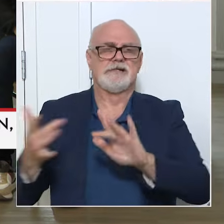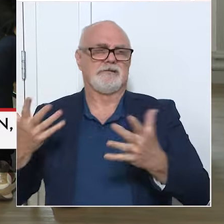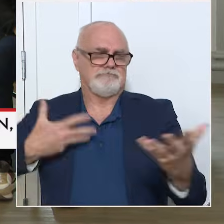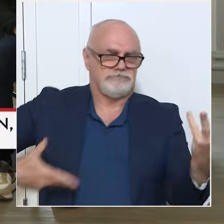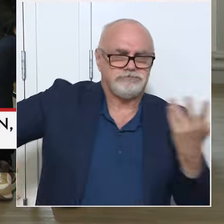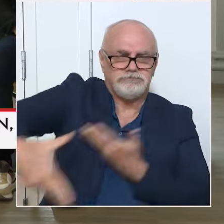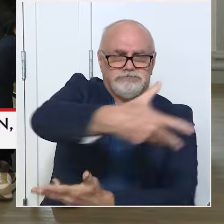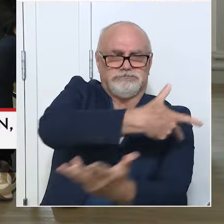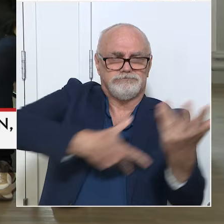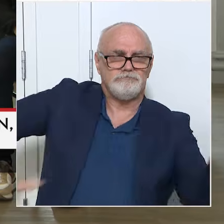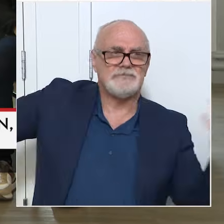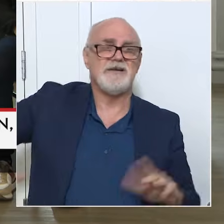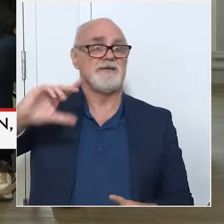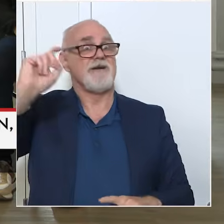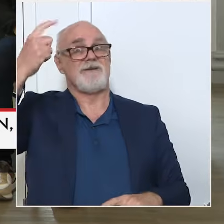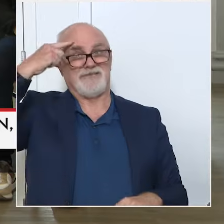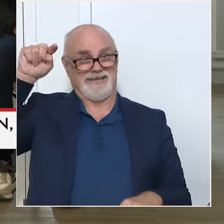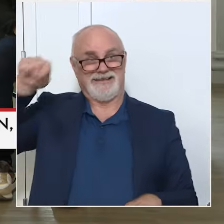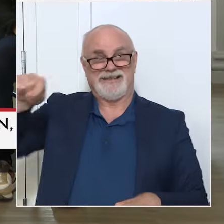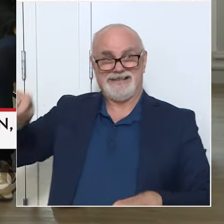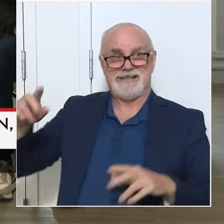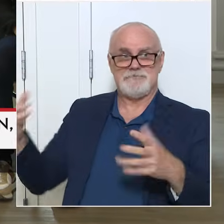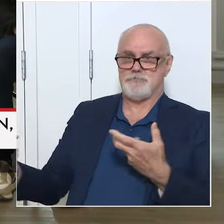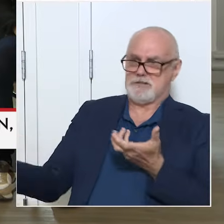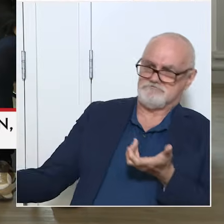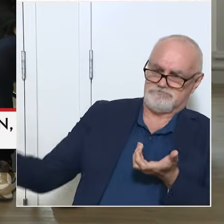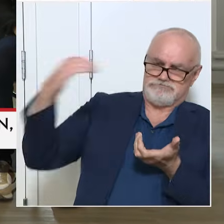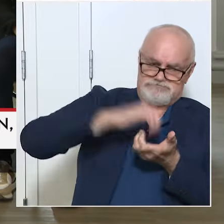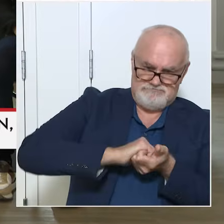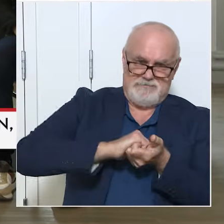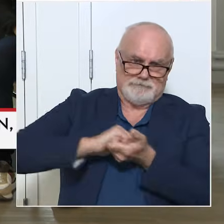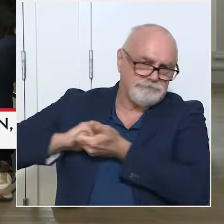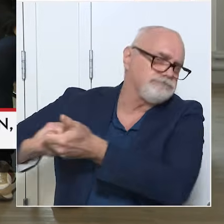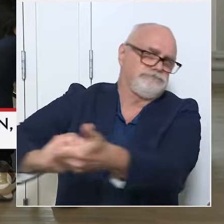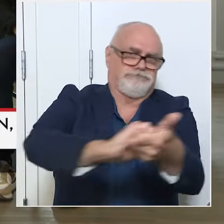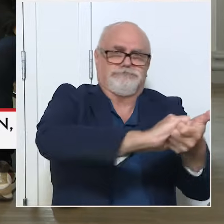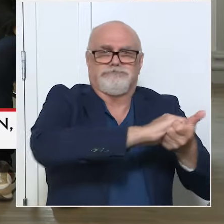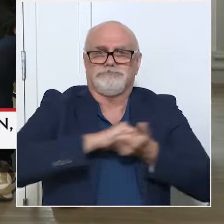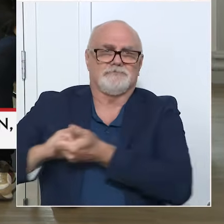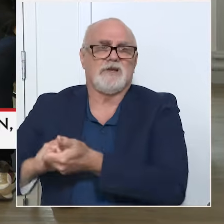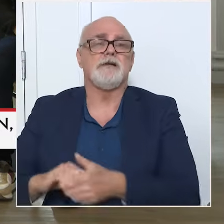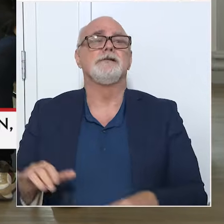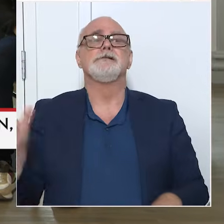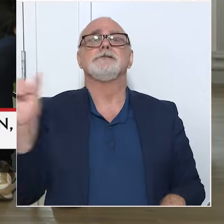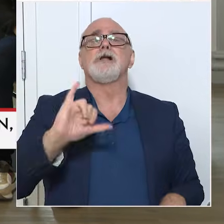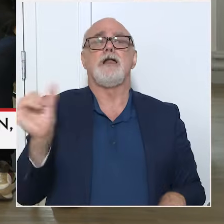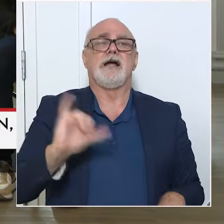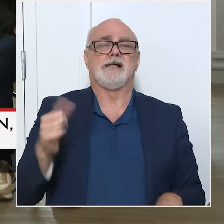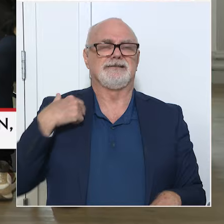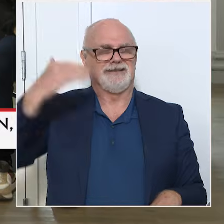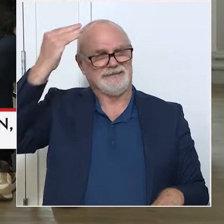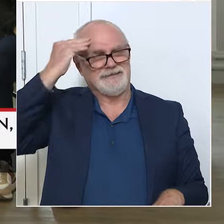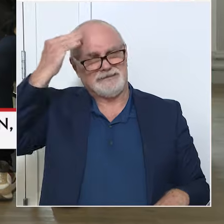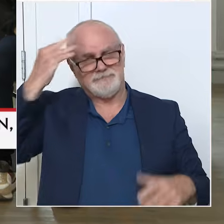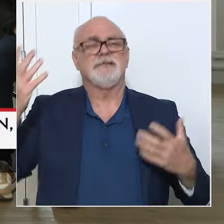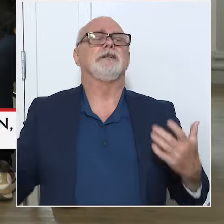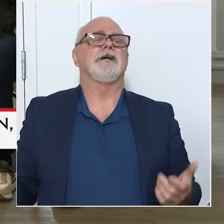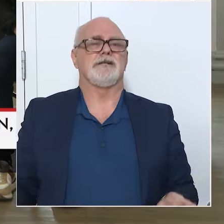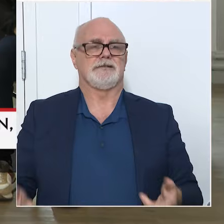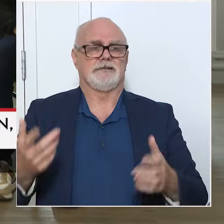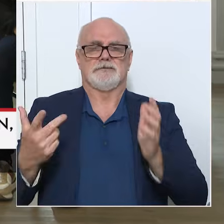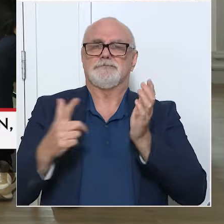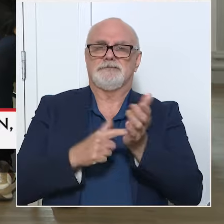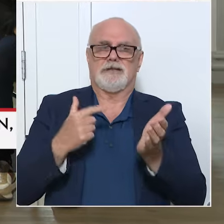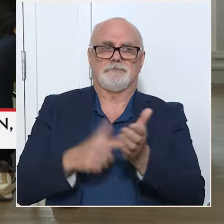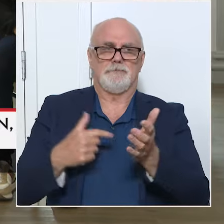government that is ready to partner with them on growth. We also know that incentives